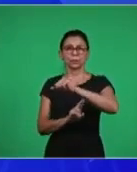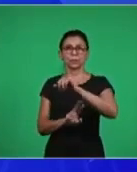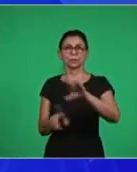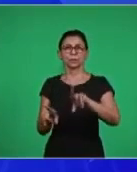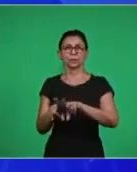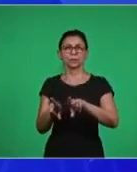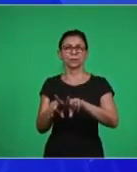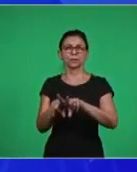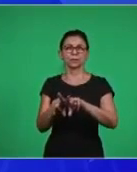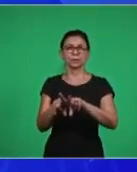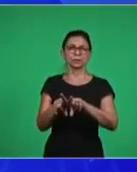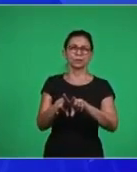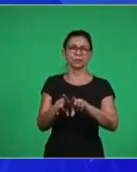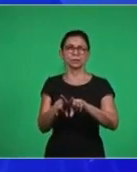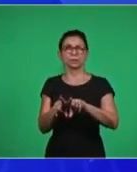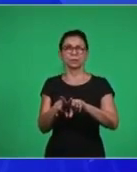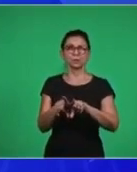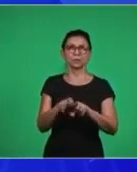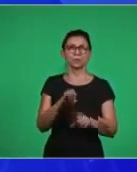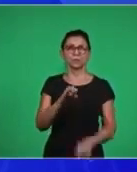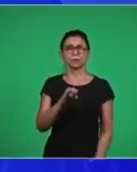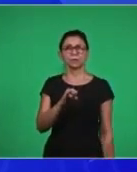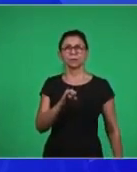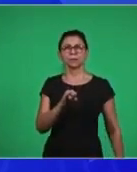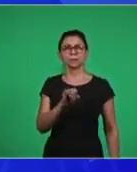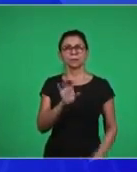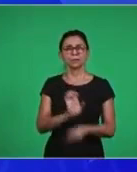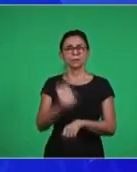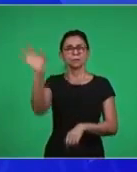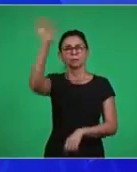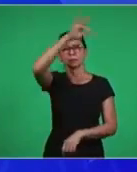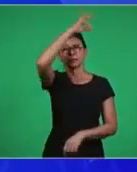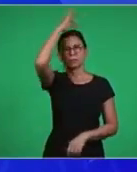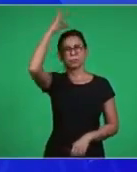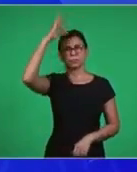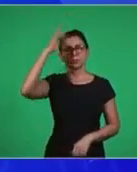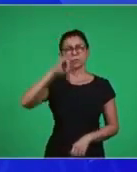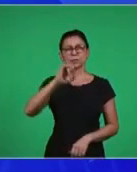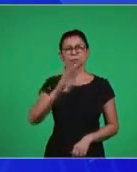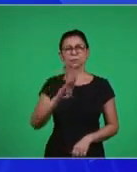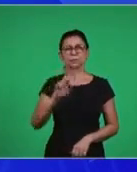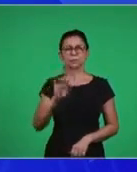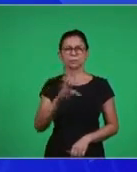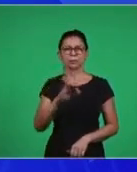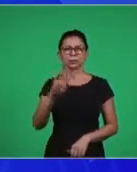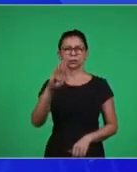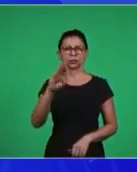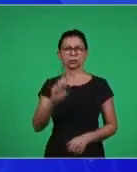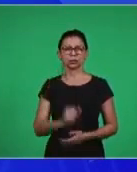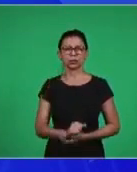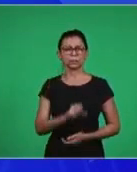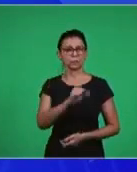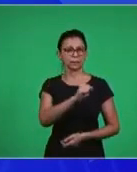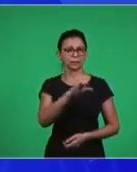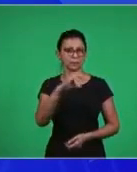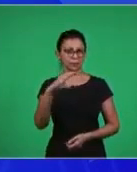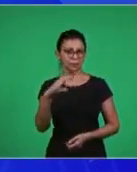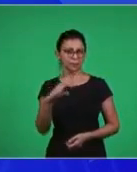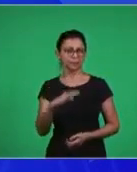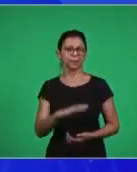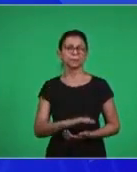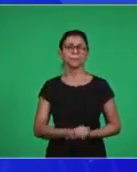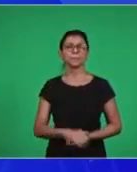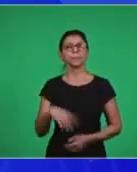Roraima. And Ipatiba, Espírito Santo, that was also baptism. And Rio Grande, state of Rio Grande do Sul, and Joinville,